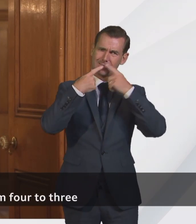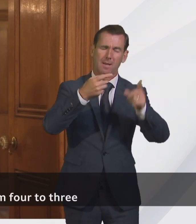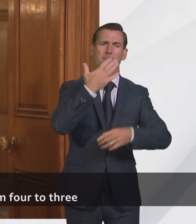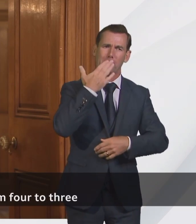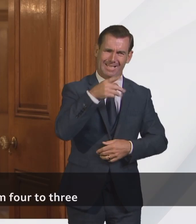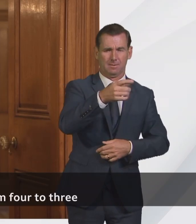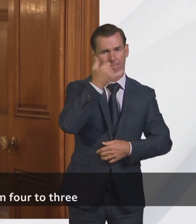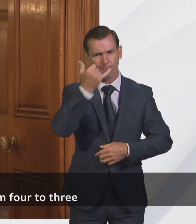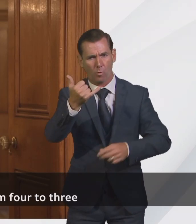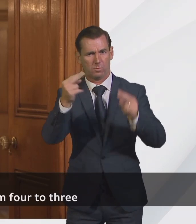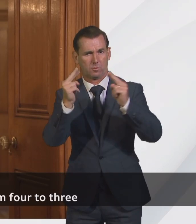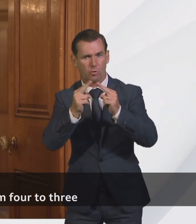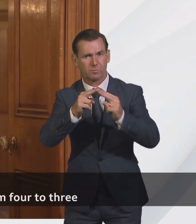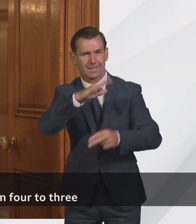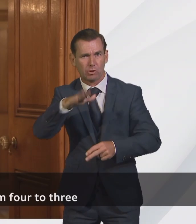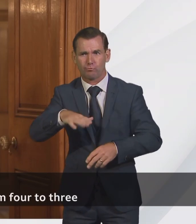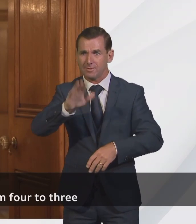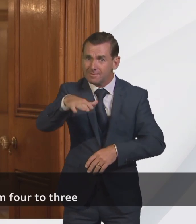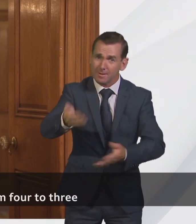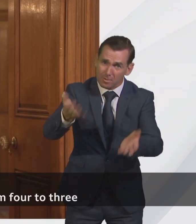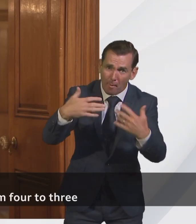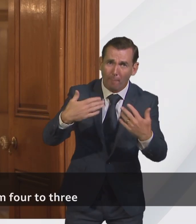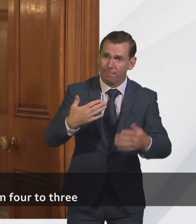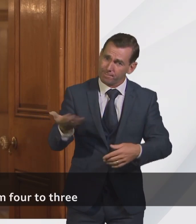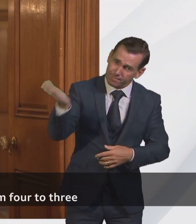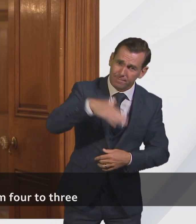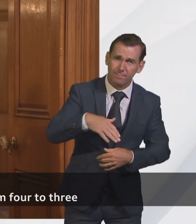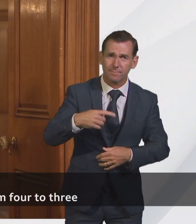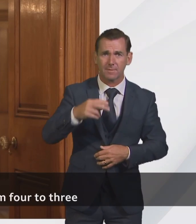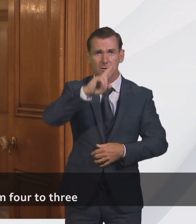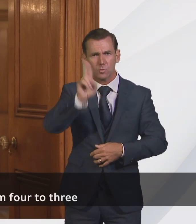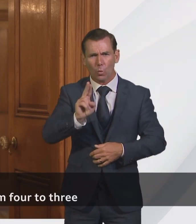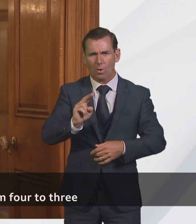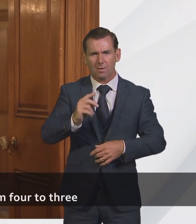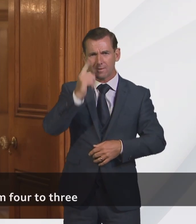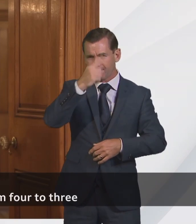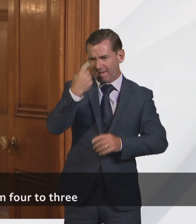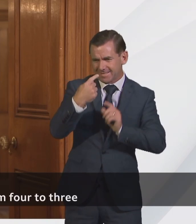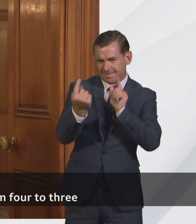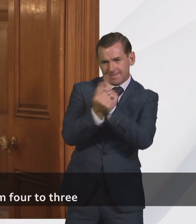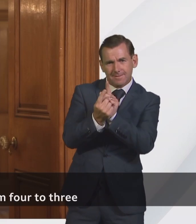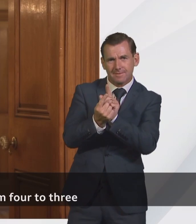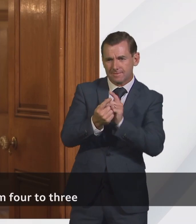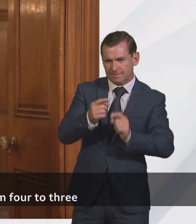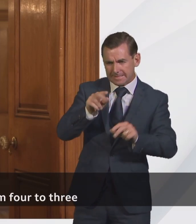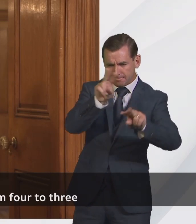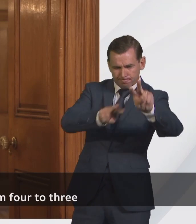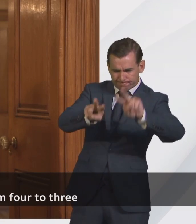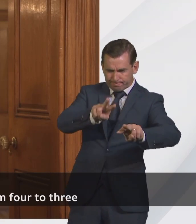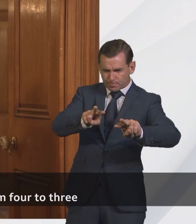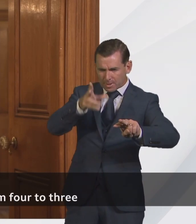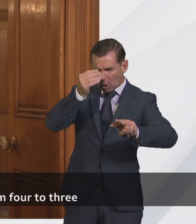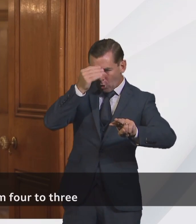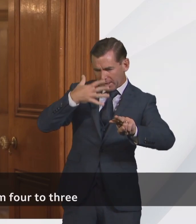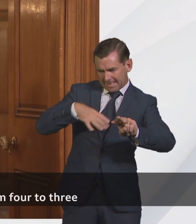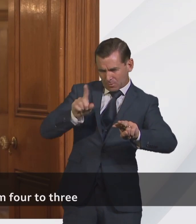there's some brilliant work by the Education Endowment Foundation about how teachers and schools can support